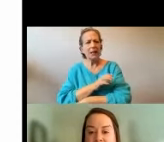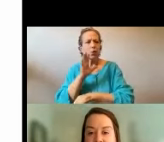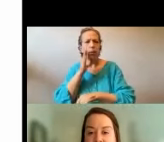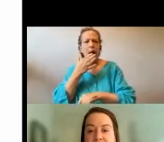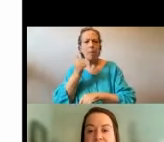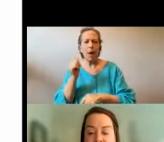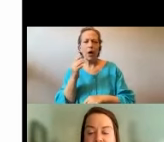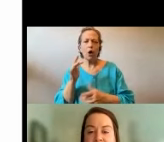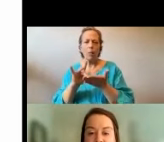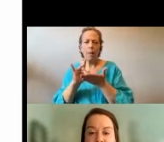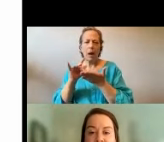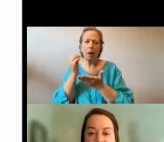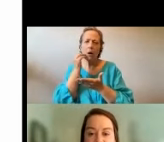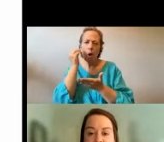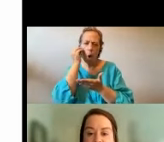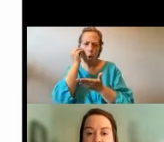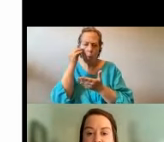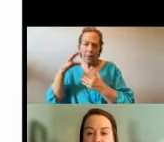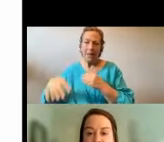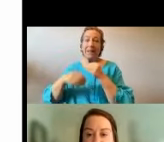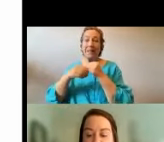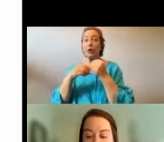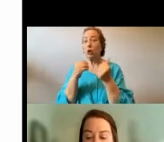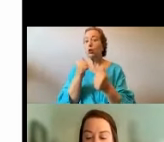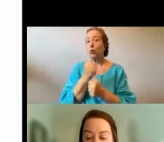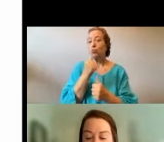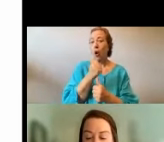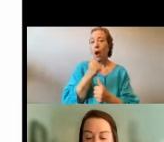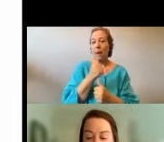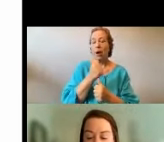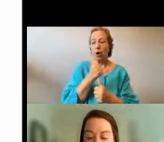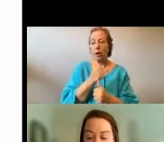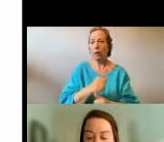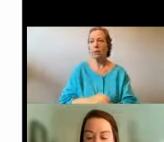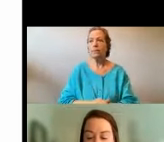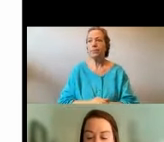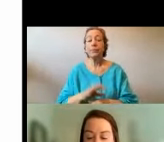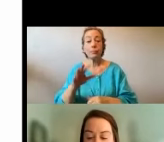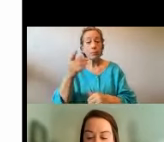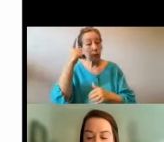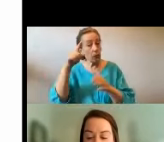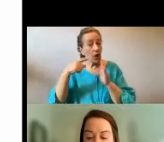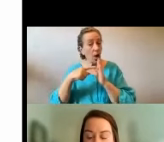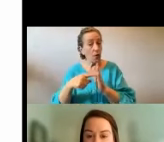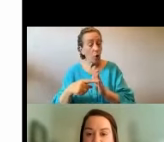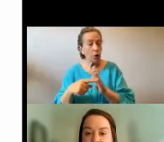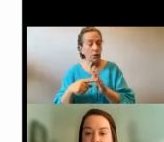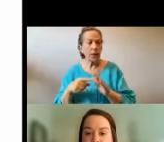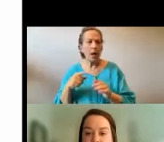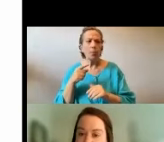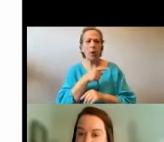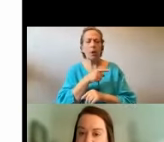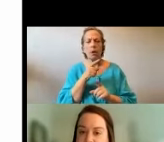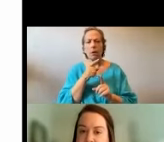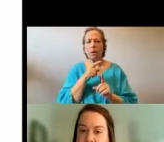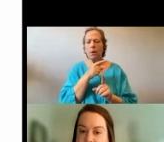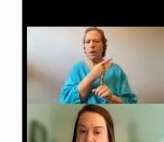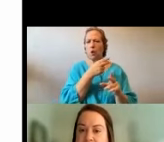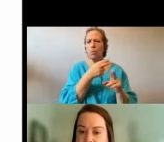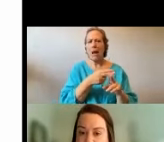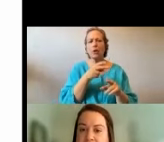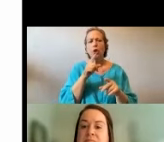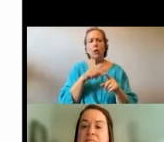addition to a primary care medical home for many patients with chronic diseases. For example, Katie, you mentioned a few, but in a hem-onc